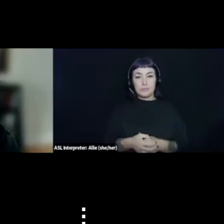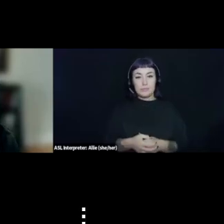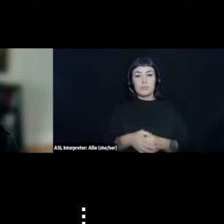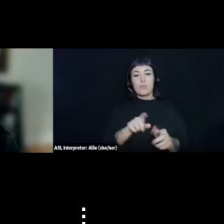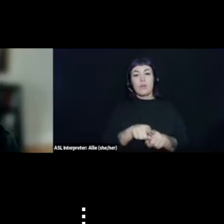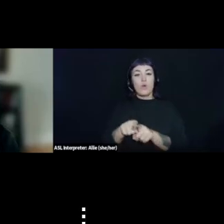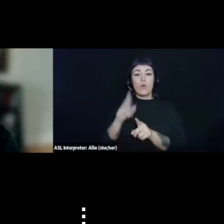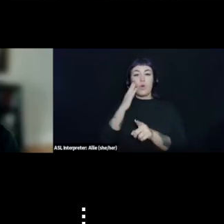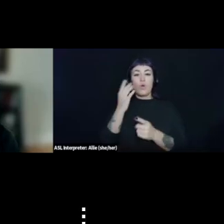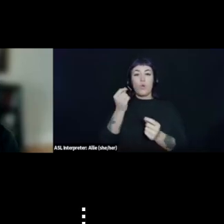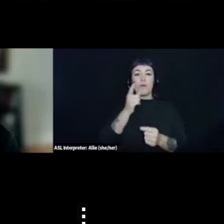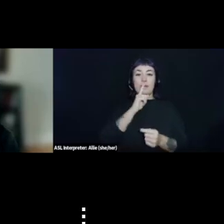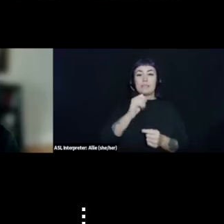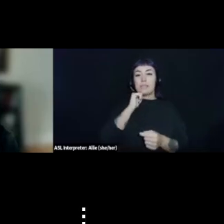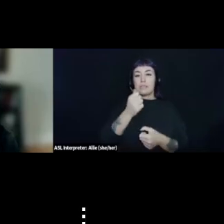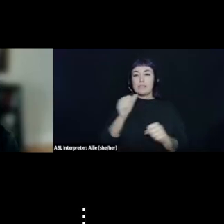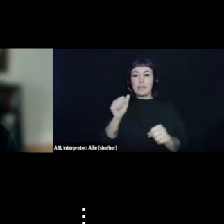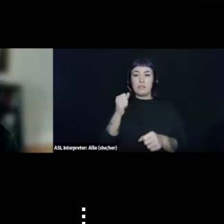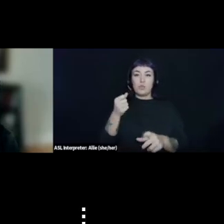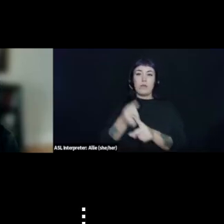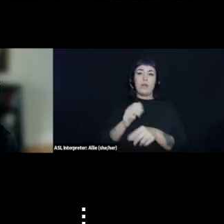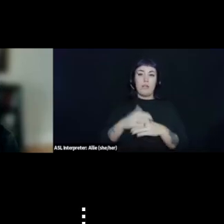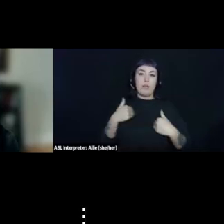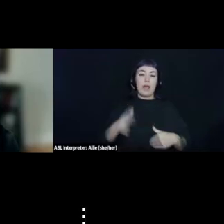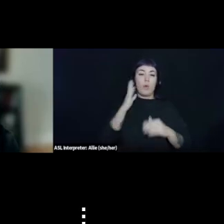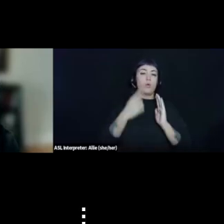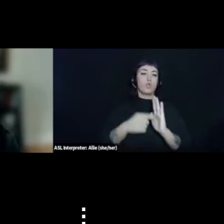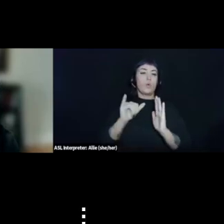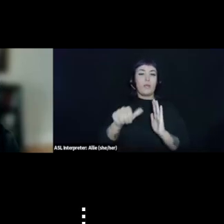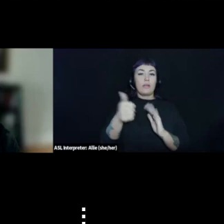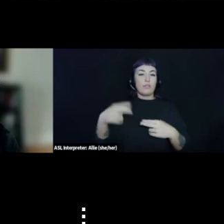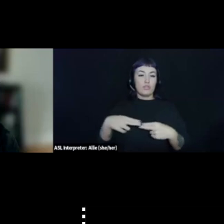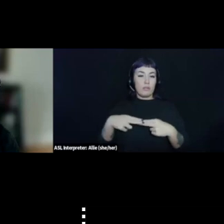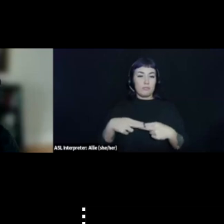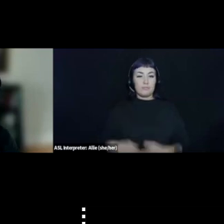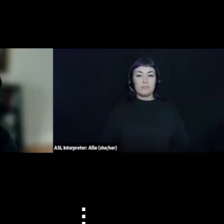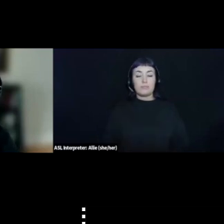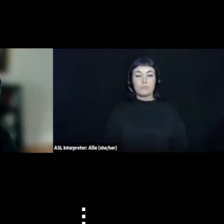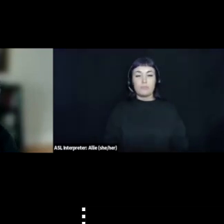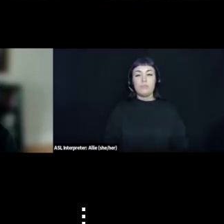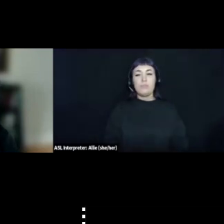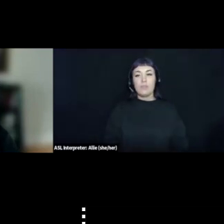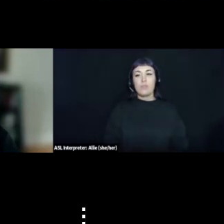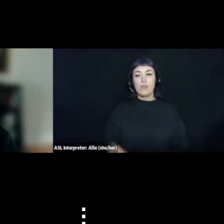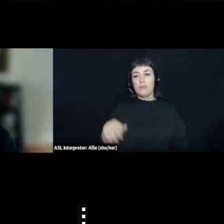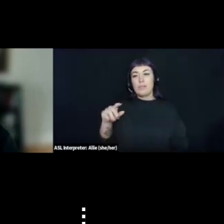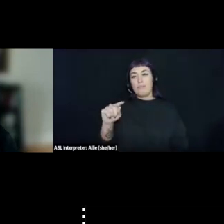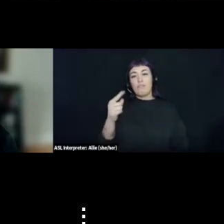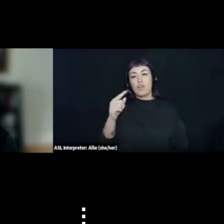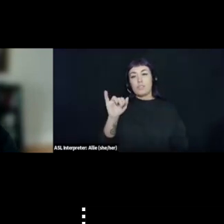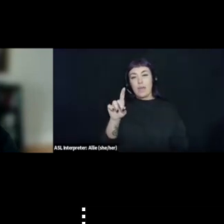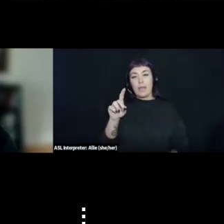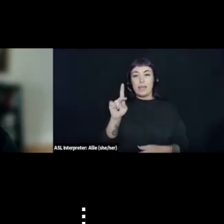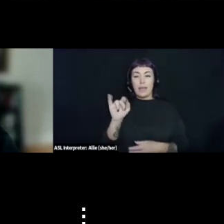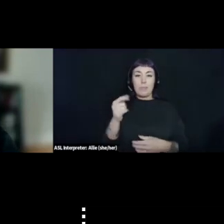You also want to know what is and isn't safe to hit on the body, and I will show you that in another slide. And then have first aid available. So you may